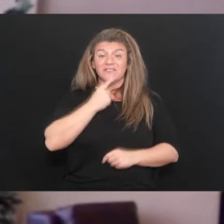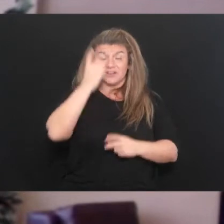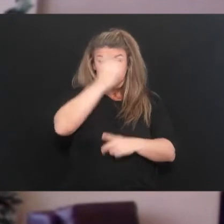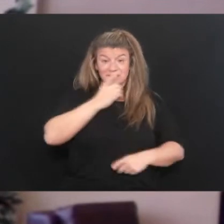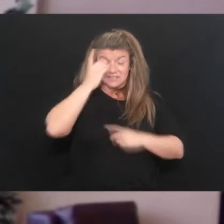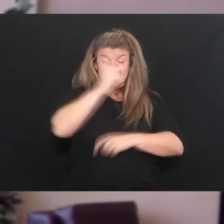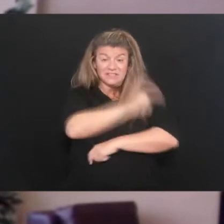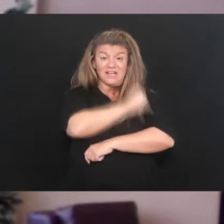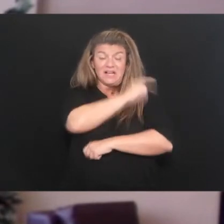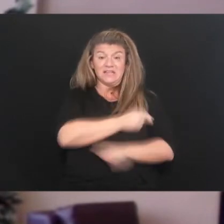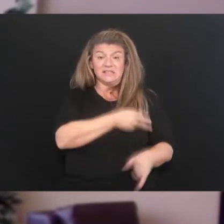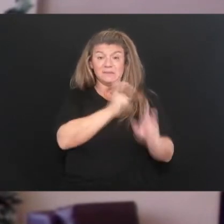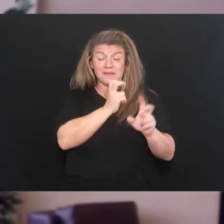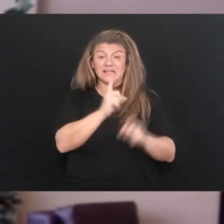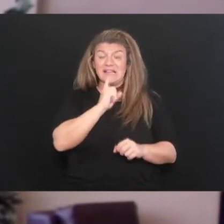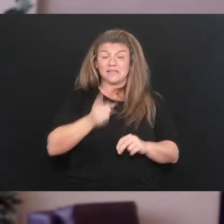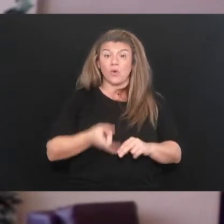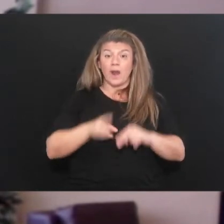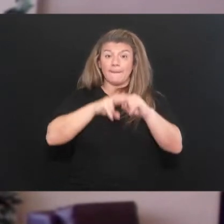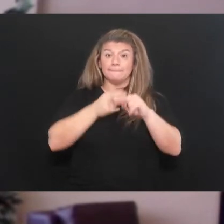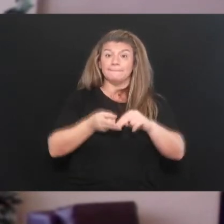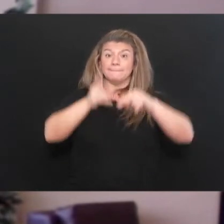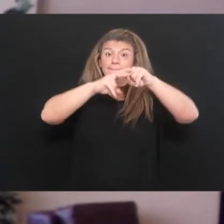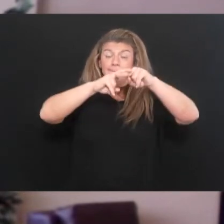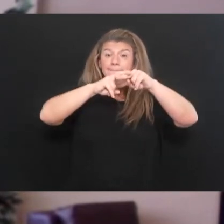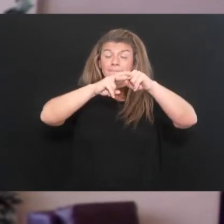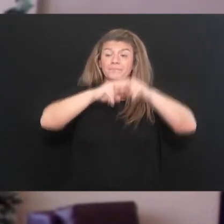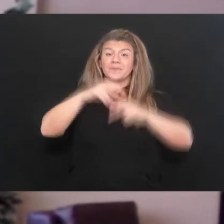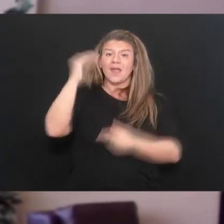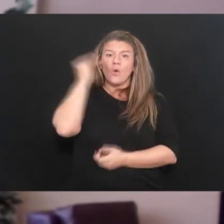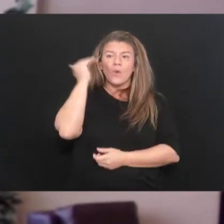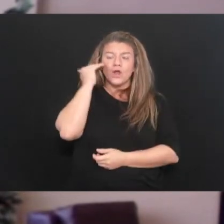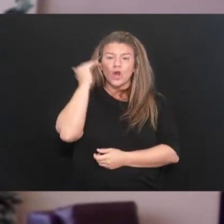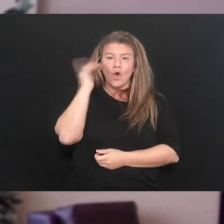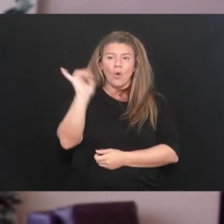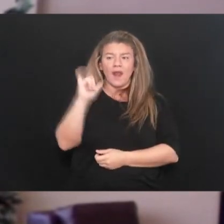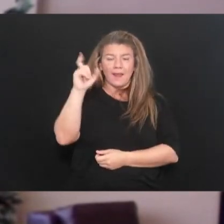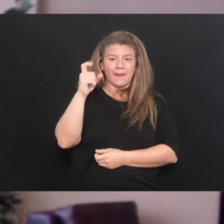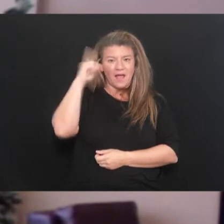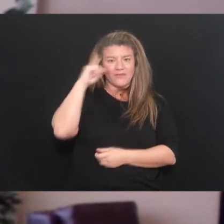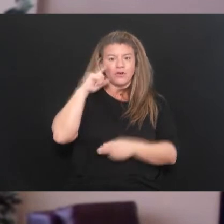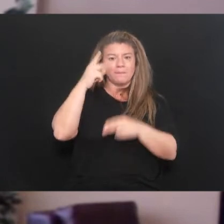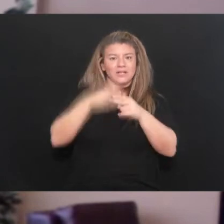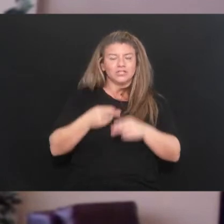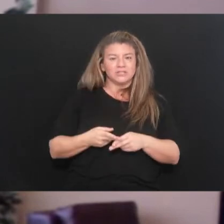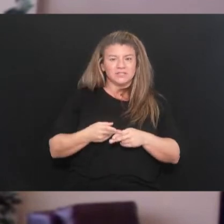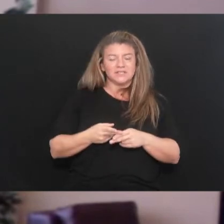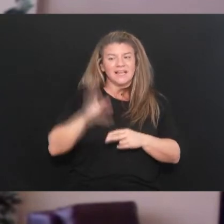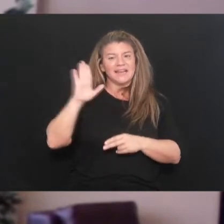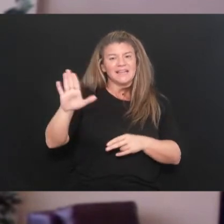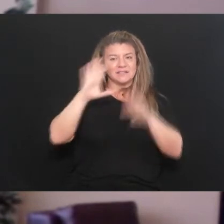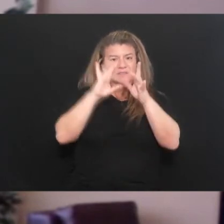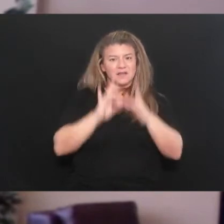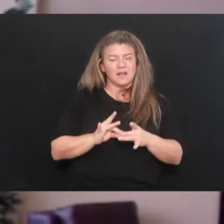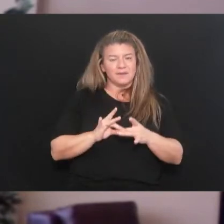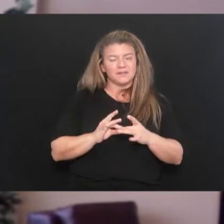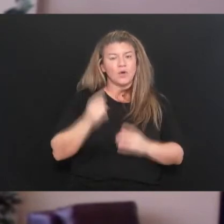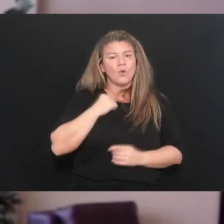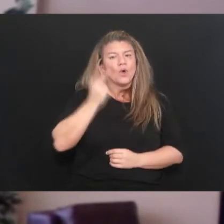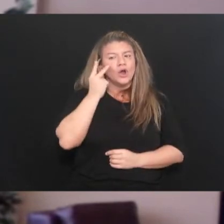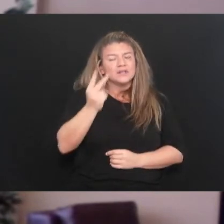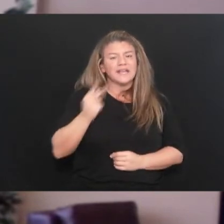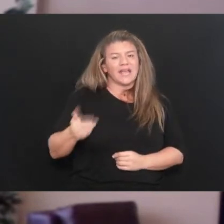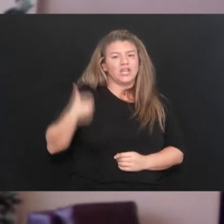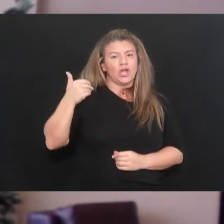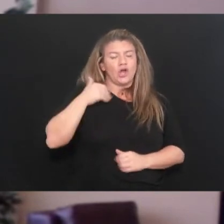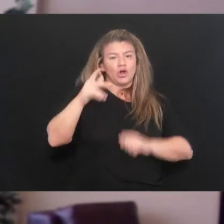is going up very rapidly. And we know that, as the governor mentioned in his remarks, that we are seeing younger people